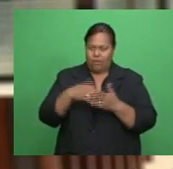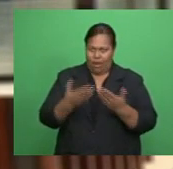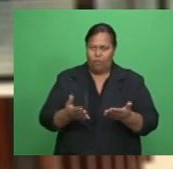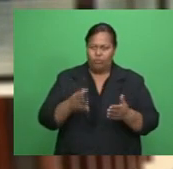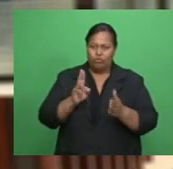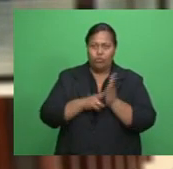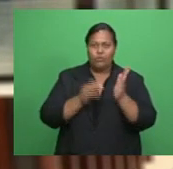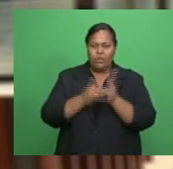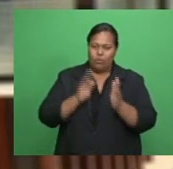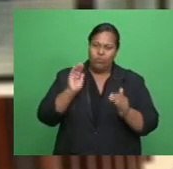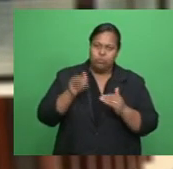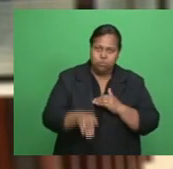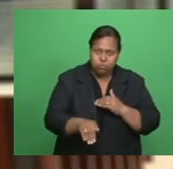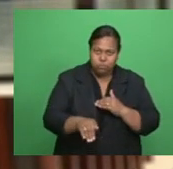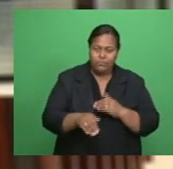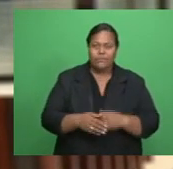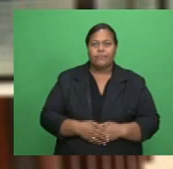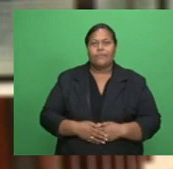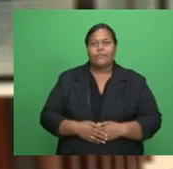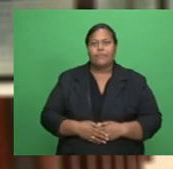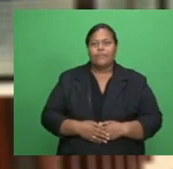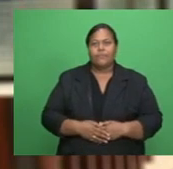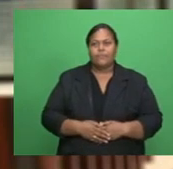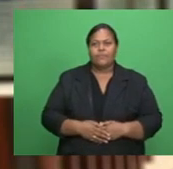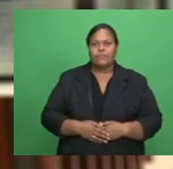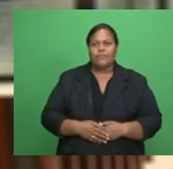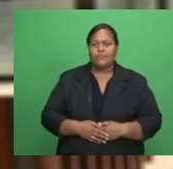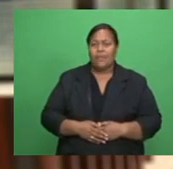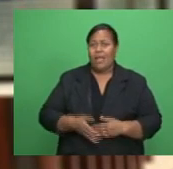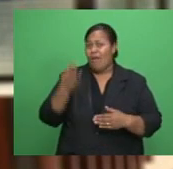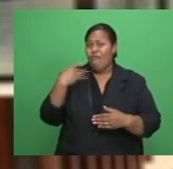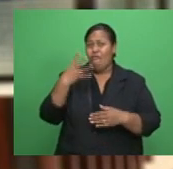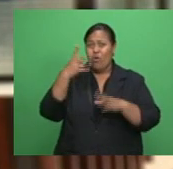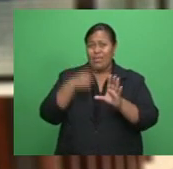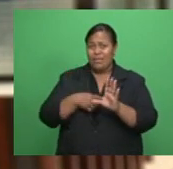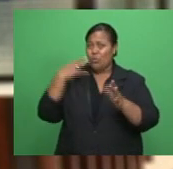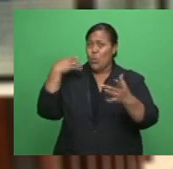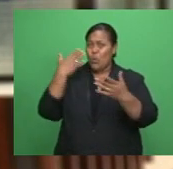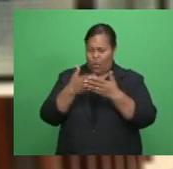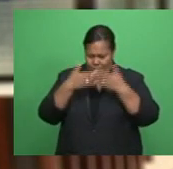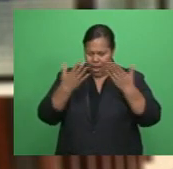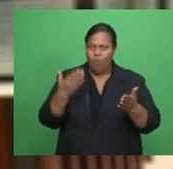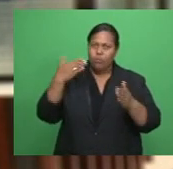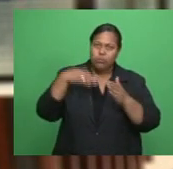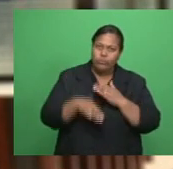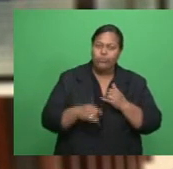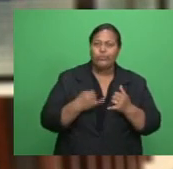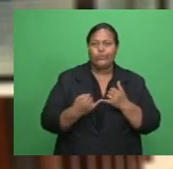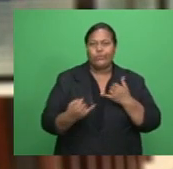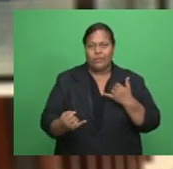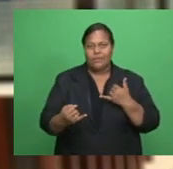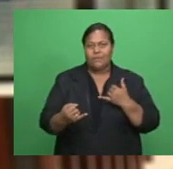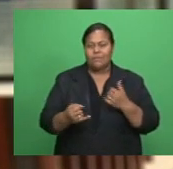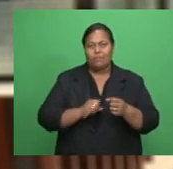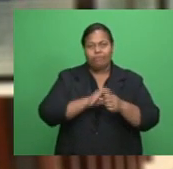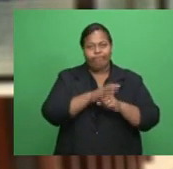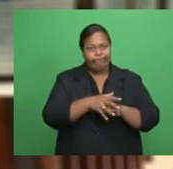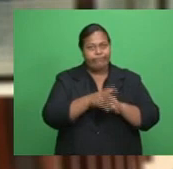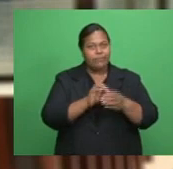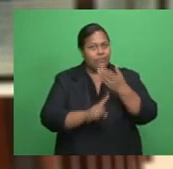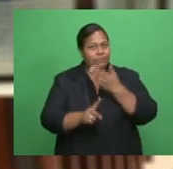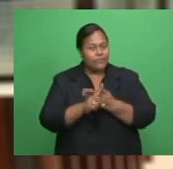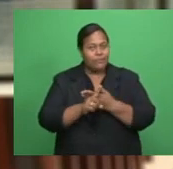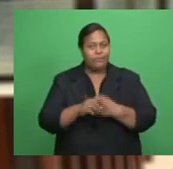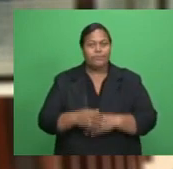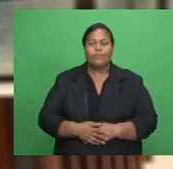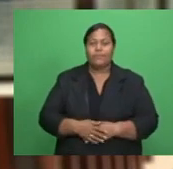June quarter. It marks the largest decline in 4 years, as much of the economy was closed to fight the pandemic. The annual pace of